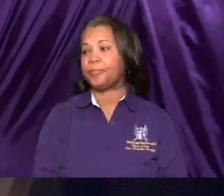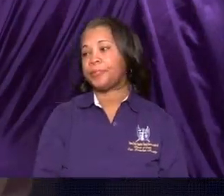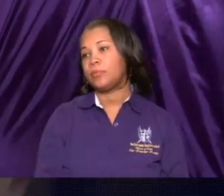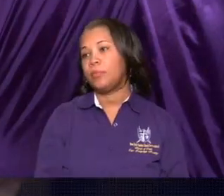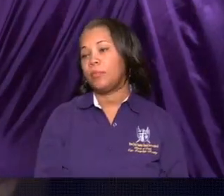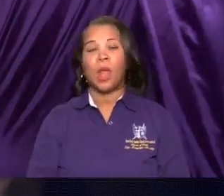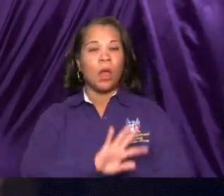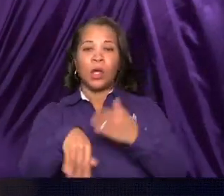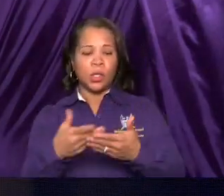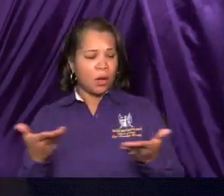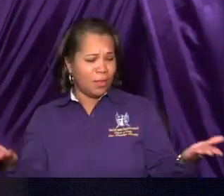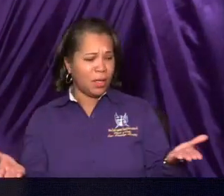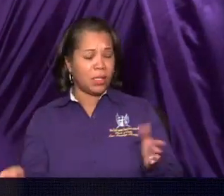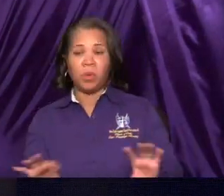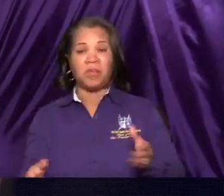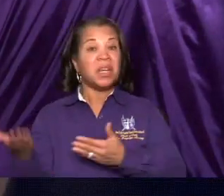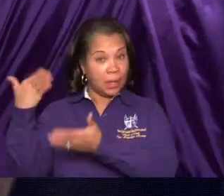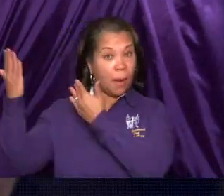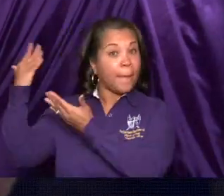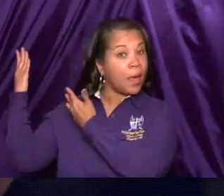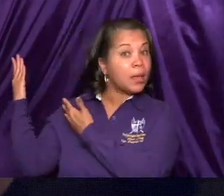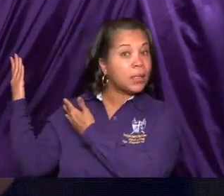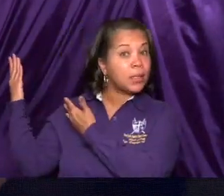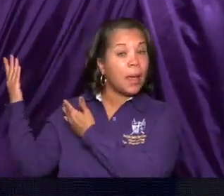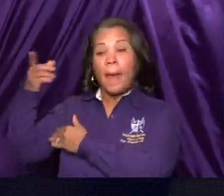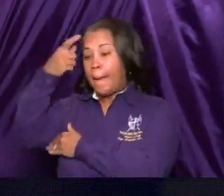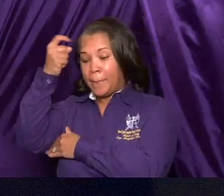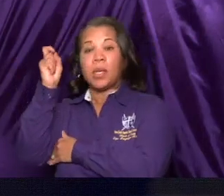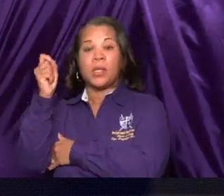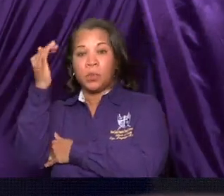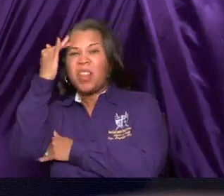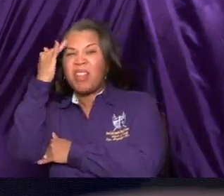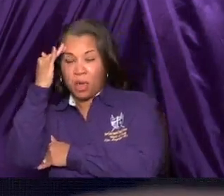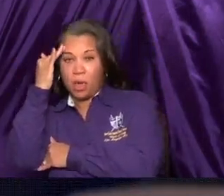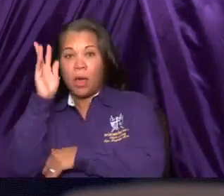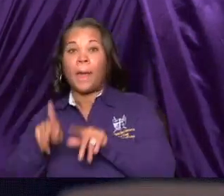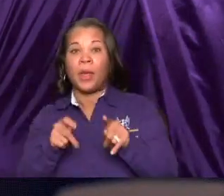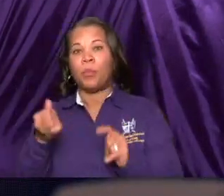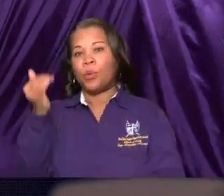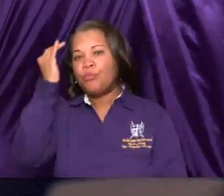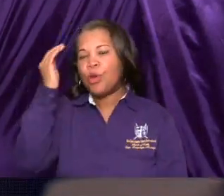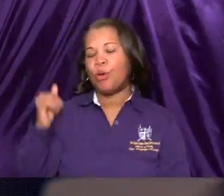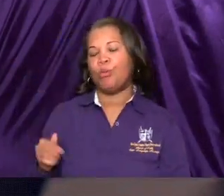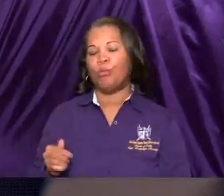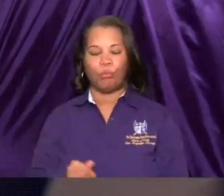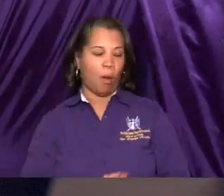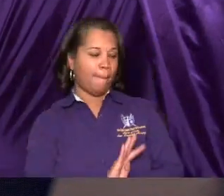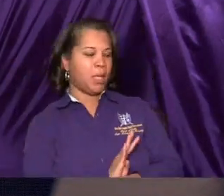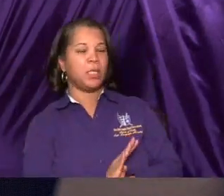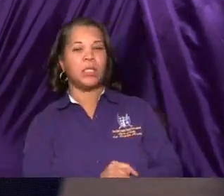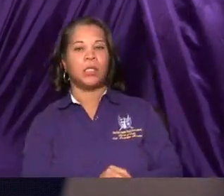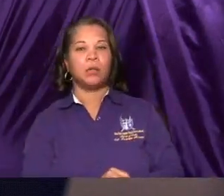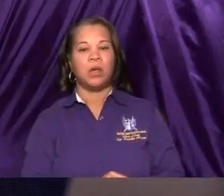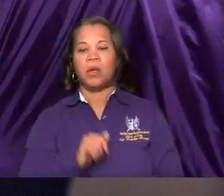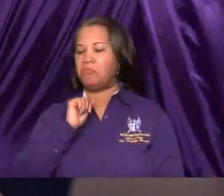Because of all the things we have done in our past, because we think people know our business, because we feel